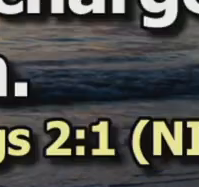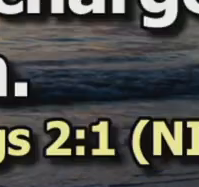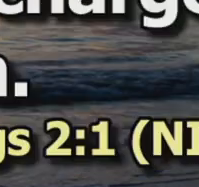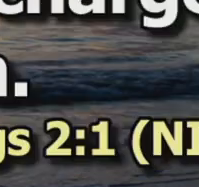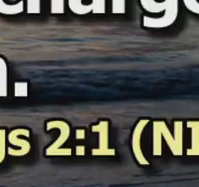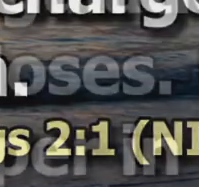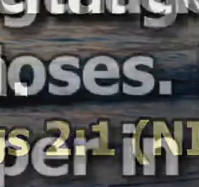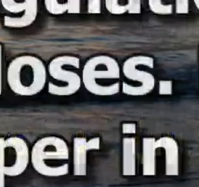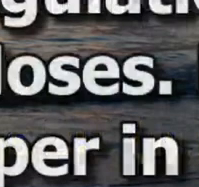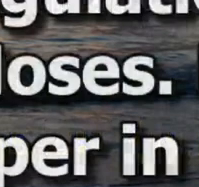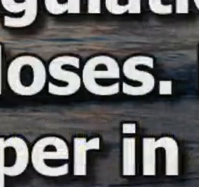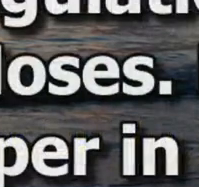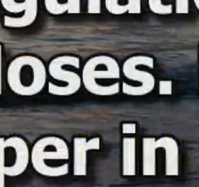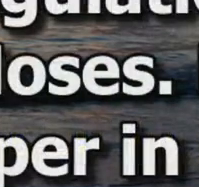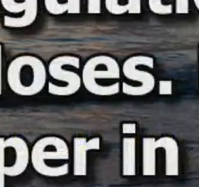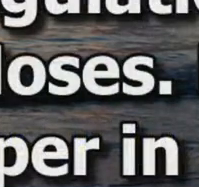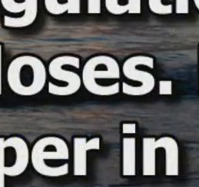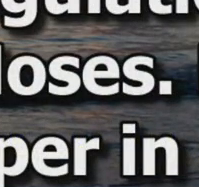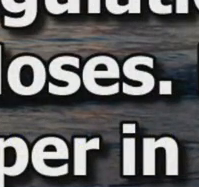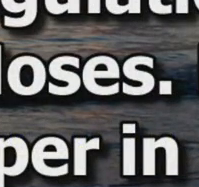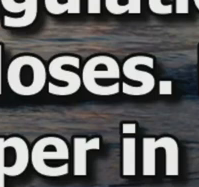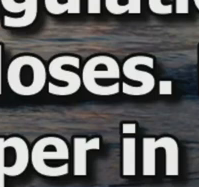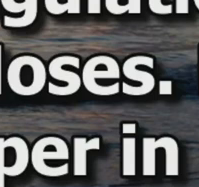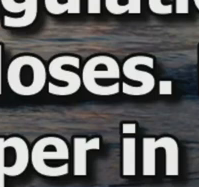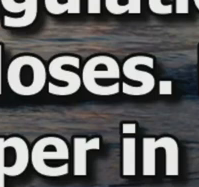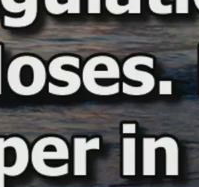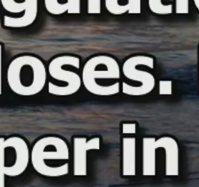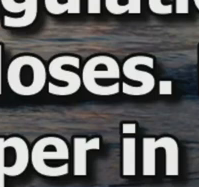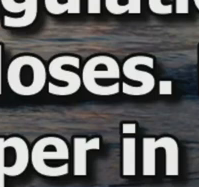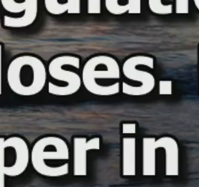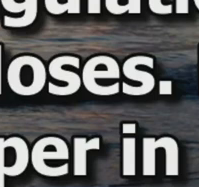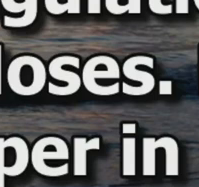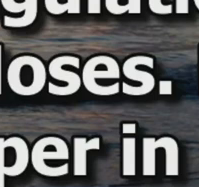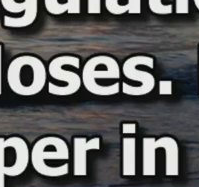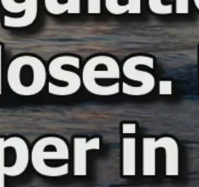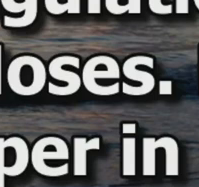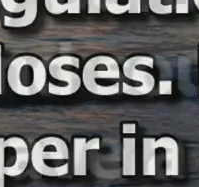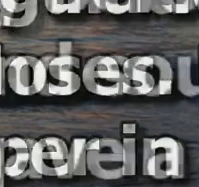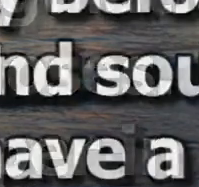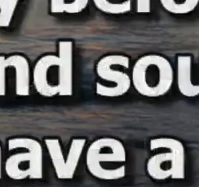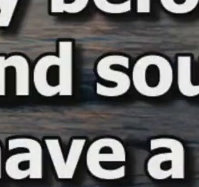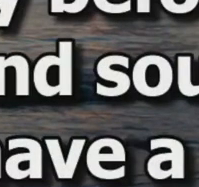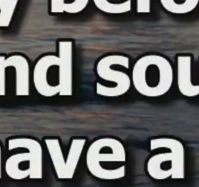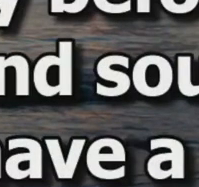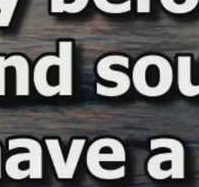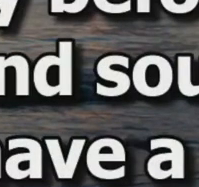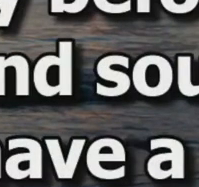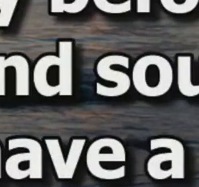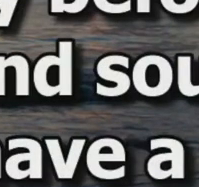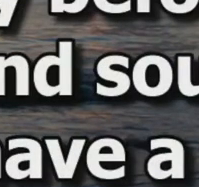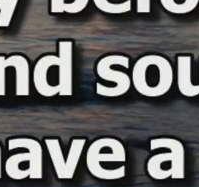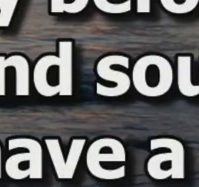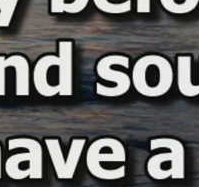prosper in all that you do, and wherever you turn, that the Lord may fulfill his word, which he spoke concerning me, saying, if your sons